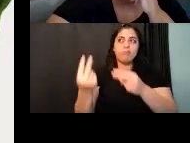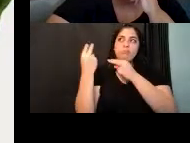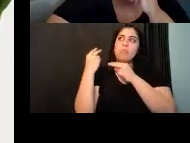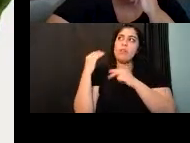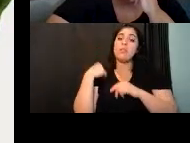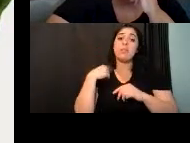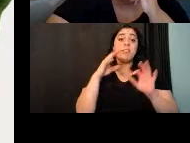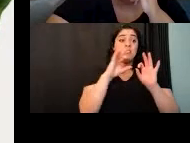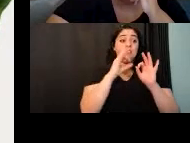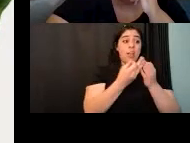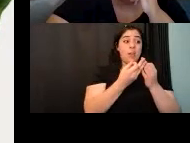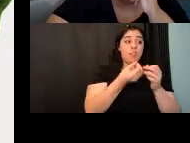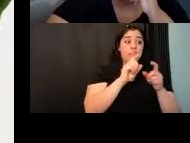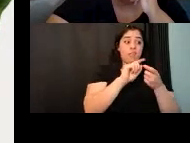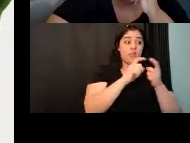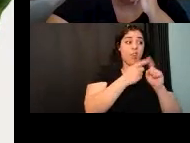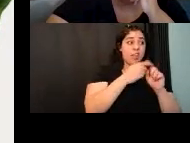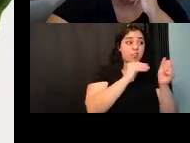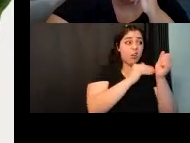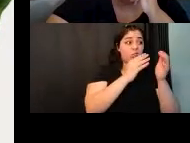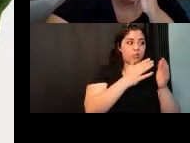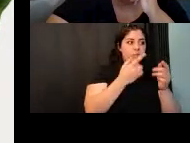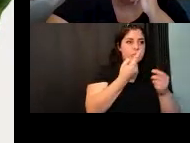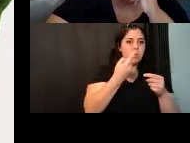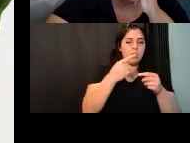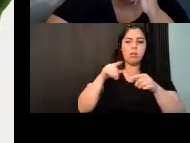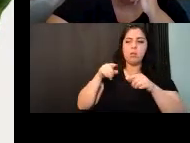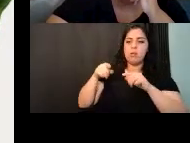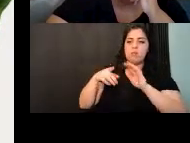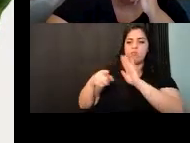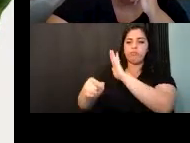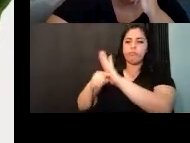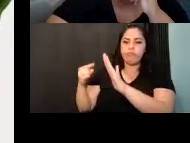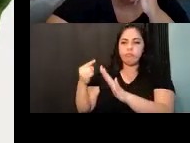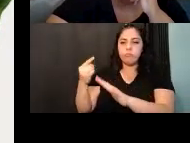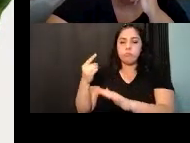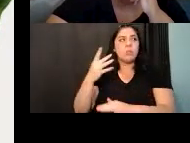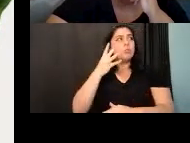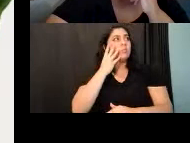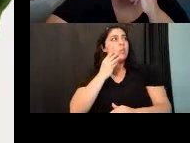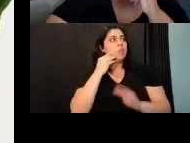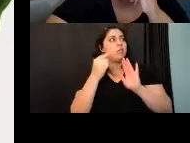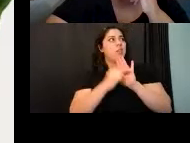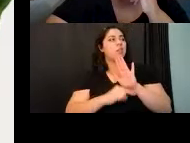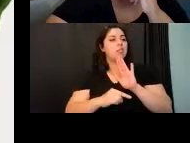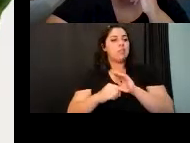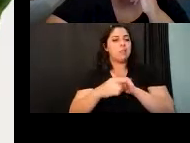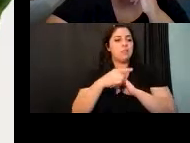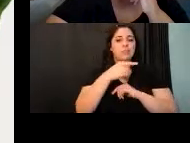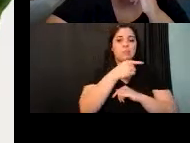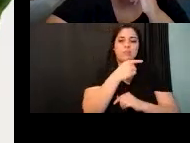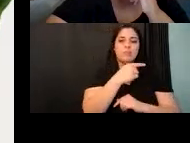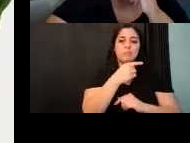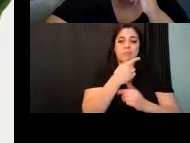family member, a doctor, someone at school, a television show, a